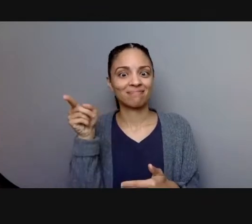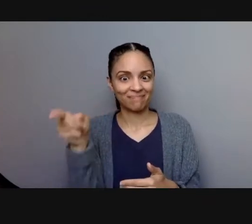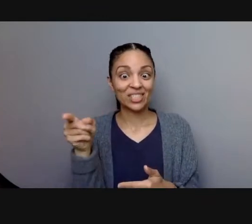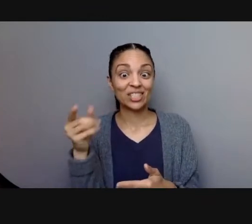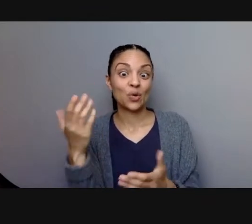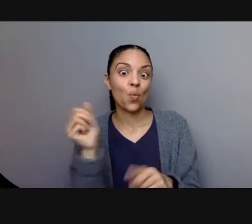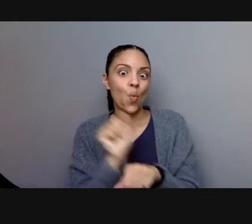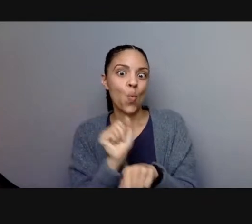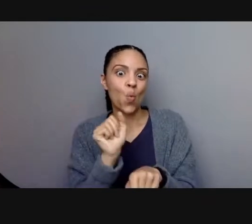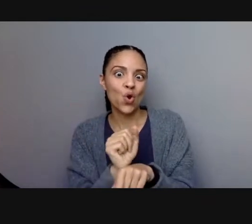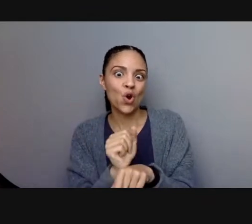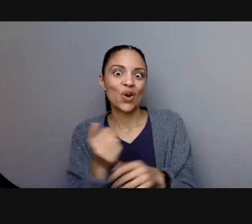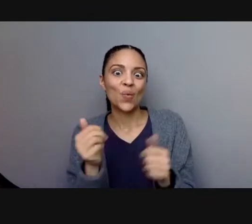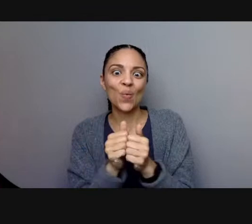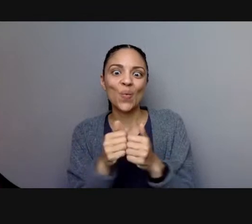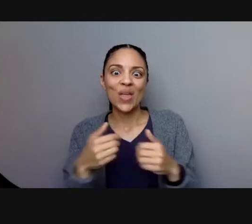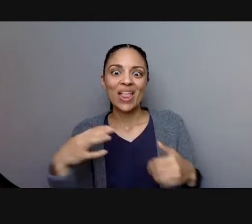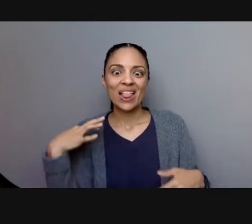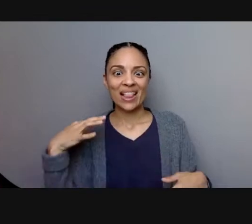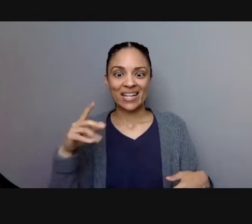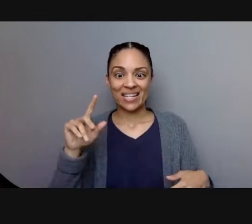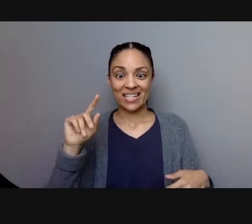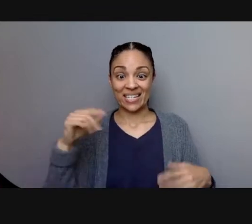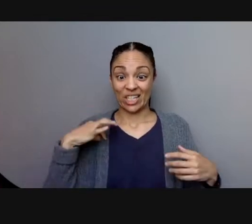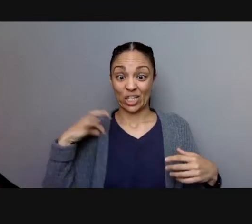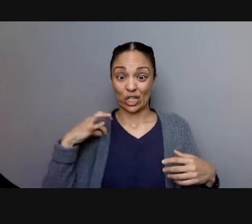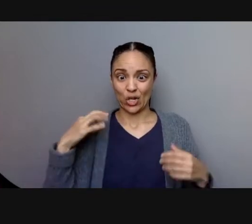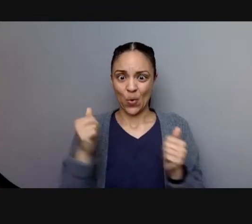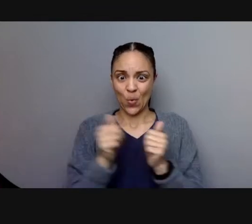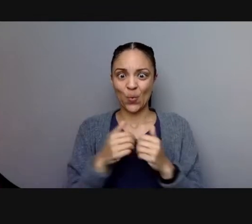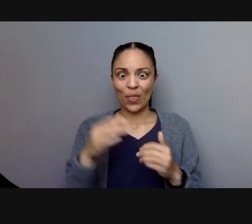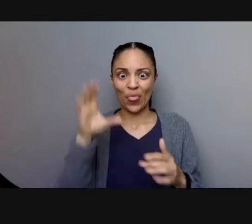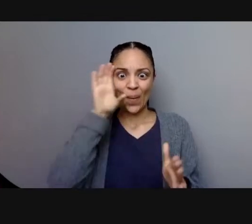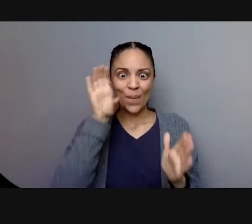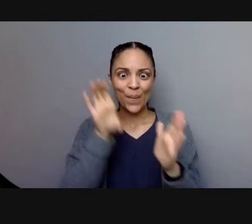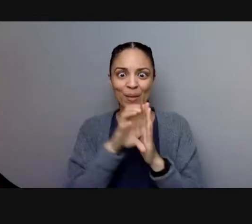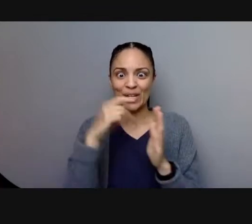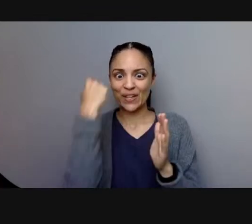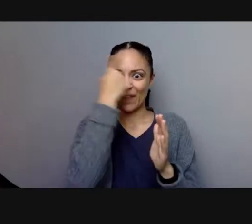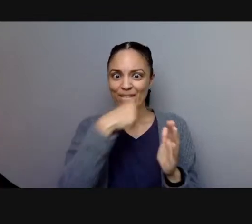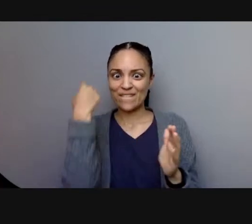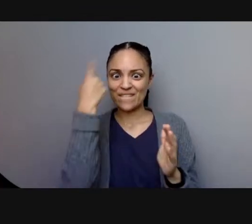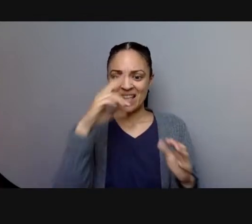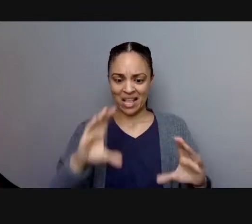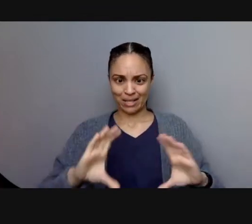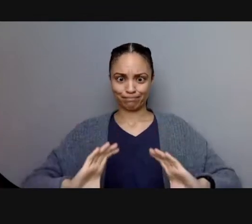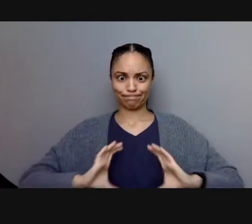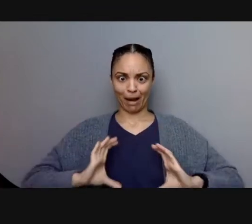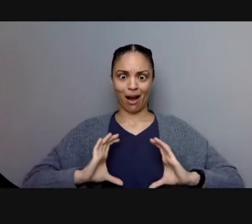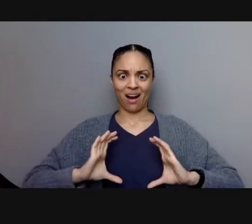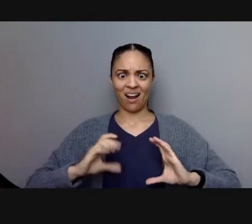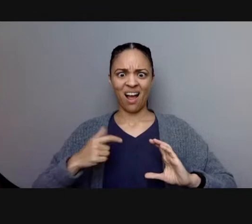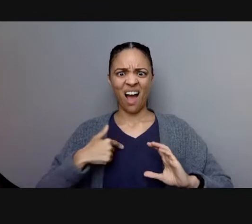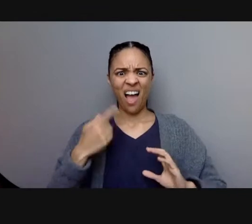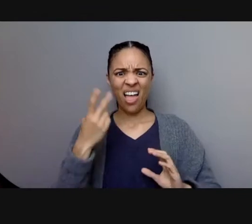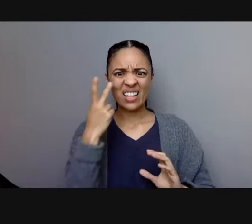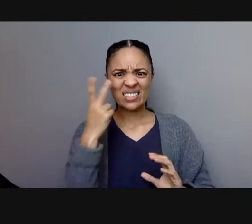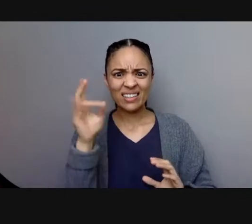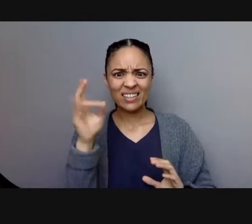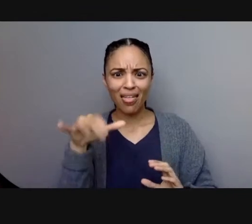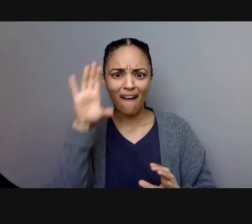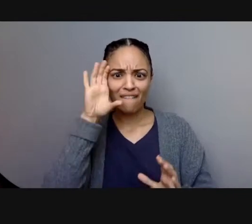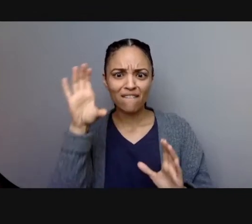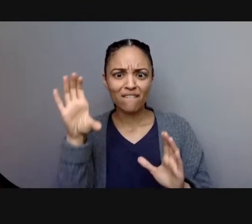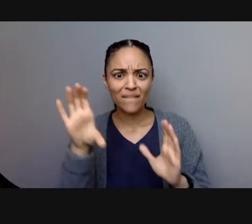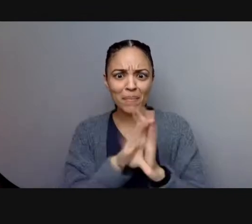on a t-shirt in my class. I'm sitting there like, I had to look at this man's face for 20 years. You're gonna have his face up in my class? I gotta look